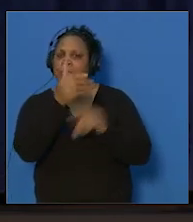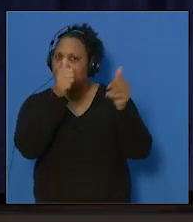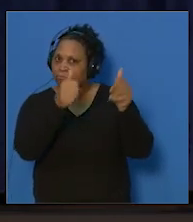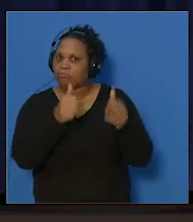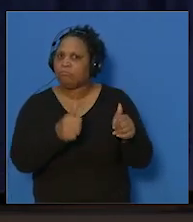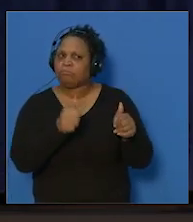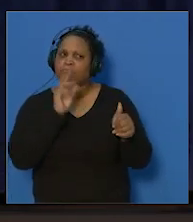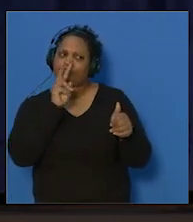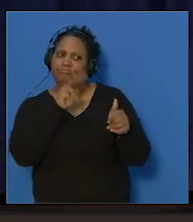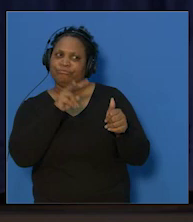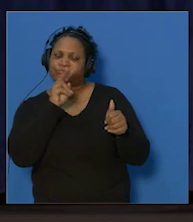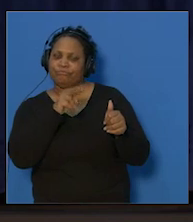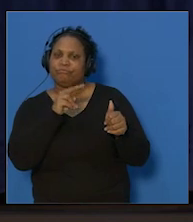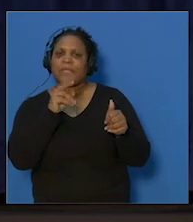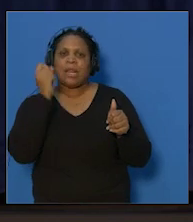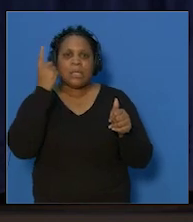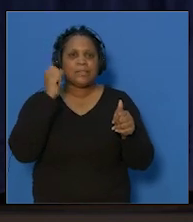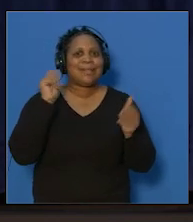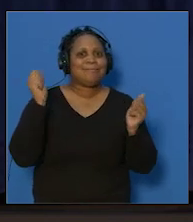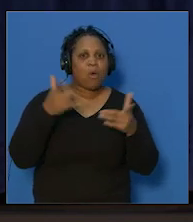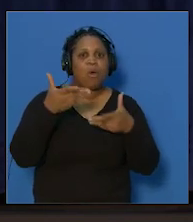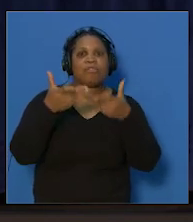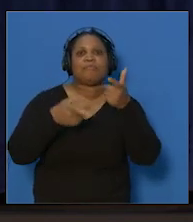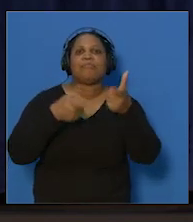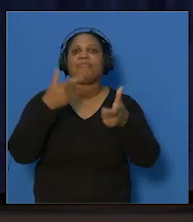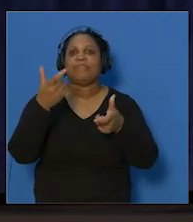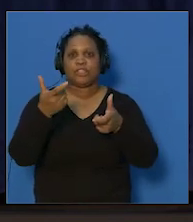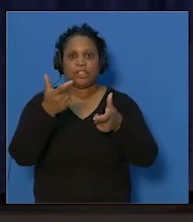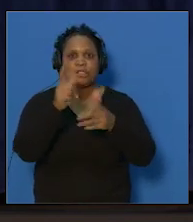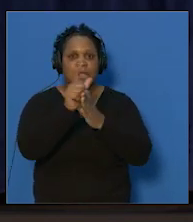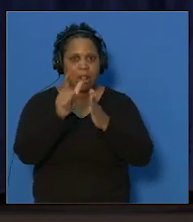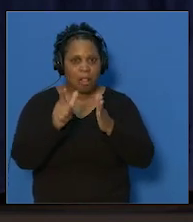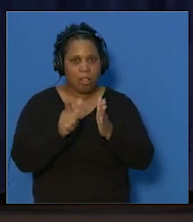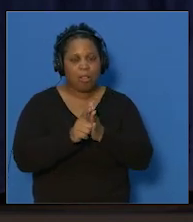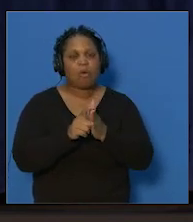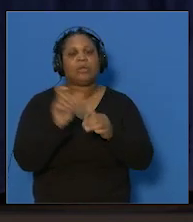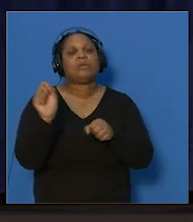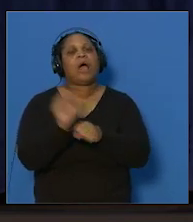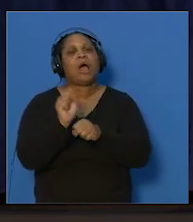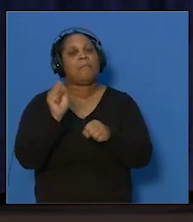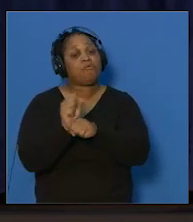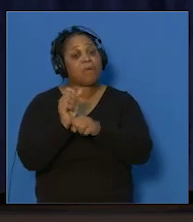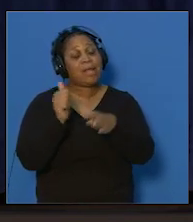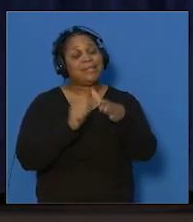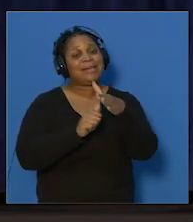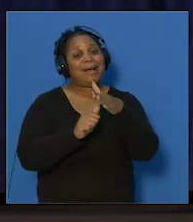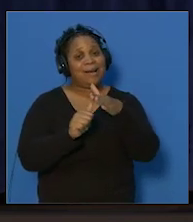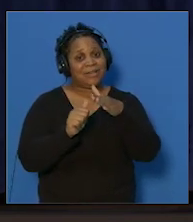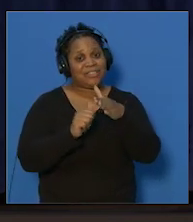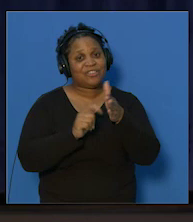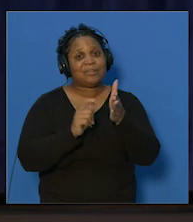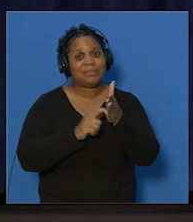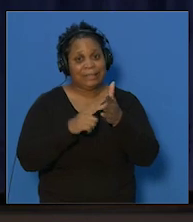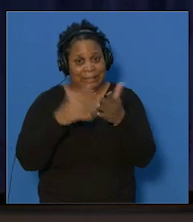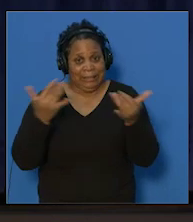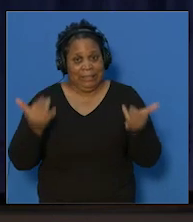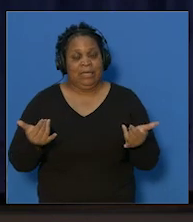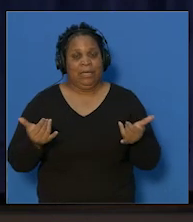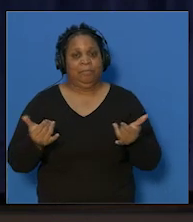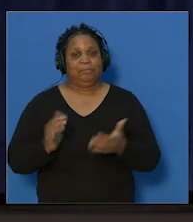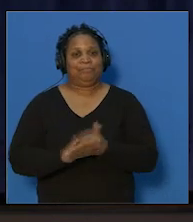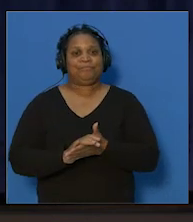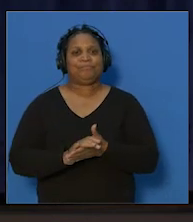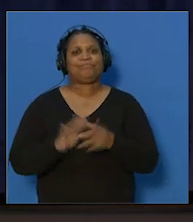look and understand all the necessary provisions in law which are required to operate underneath this particular point in time.